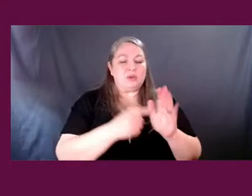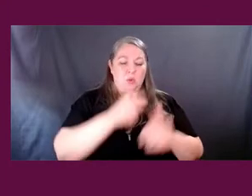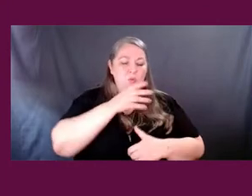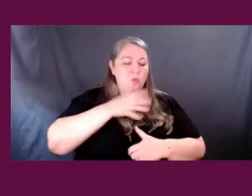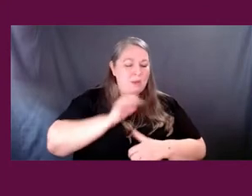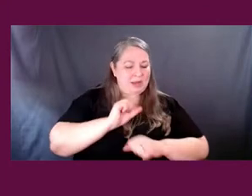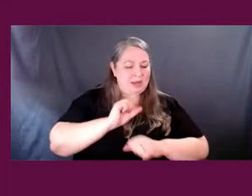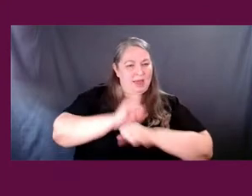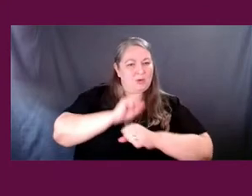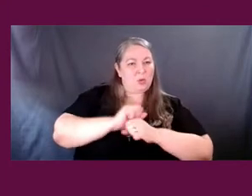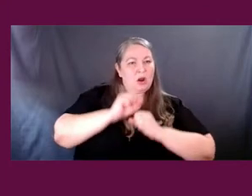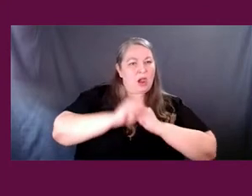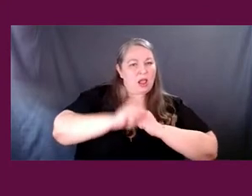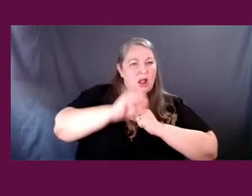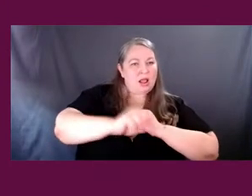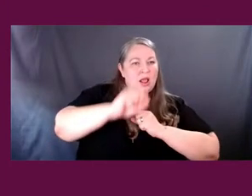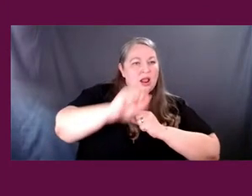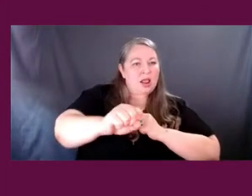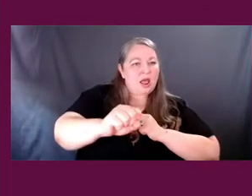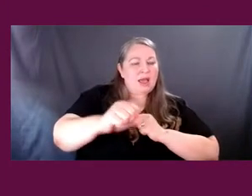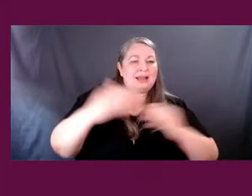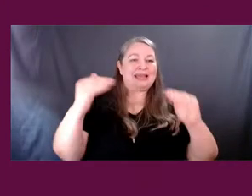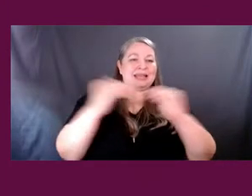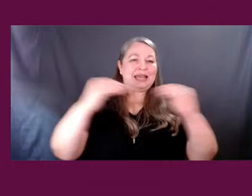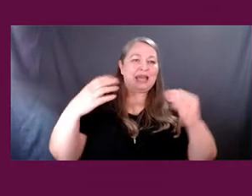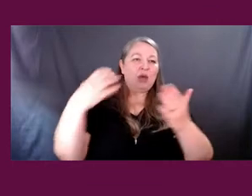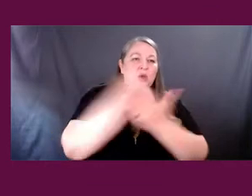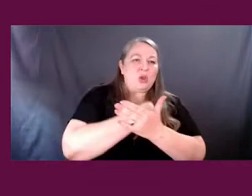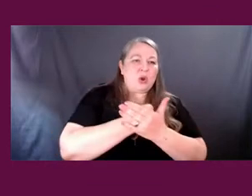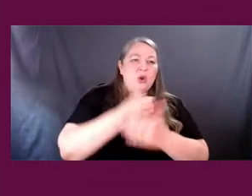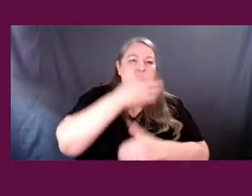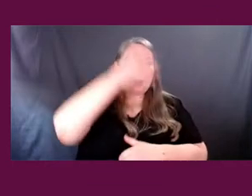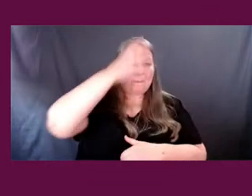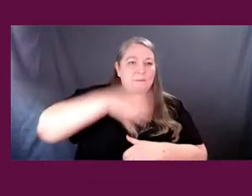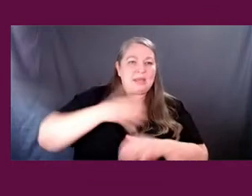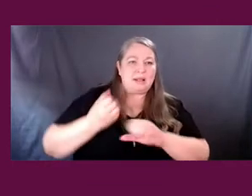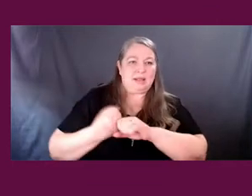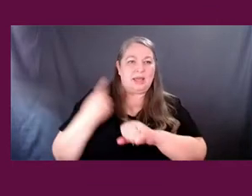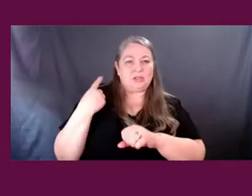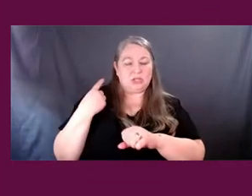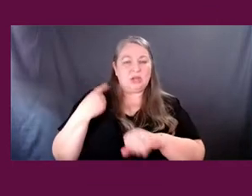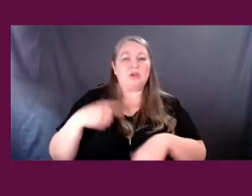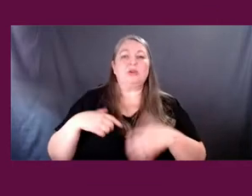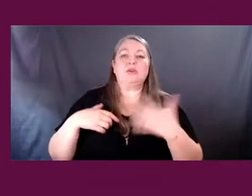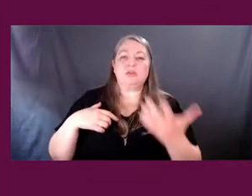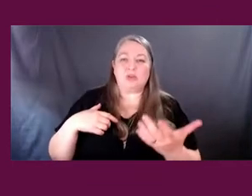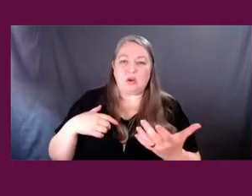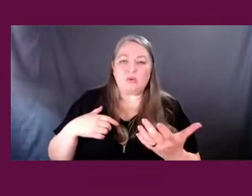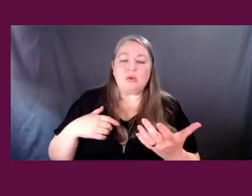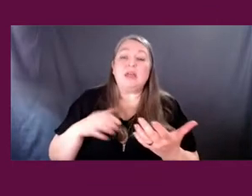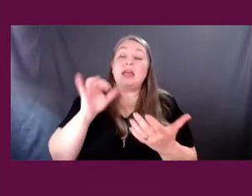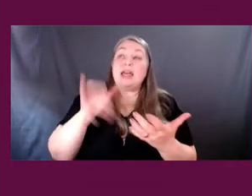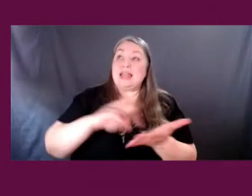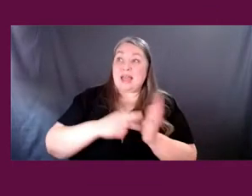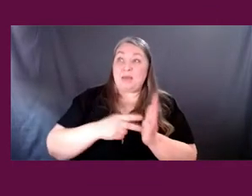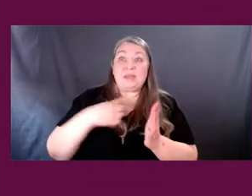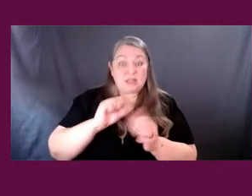men earned in the previous year? I think that should be January 1st. Yes. Mm-hmm. That means that we work on